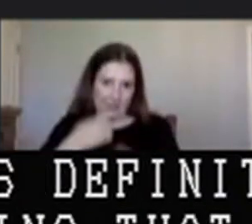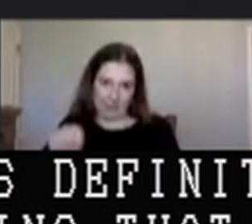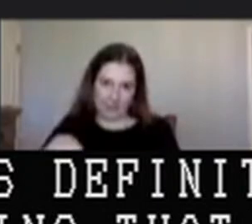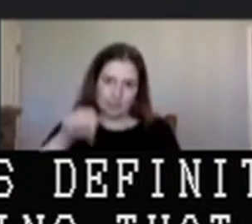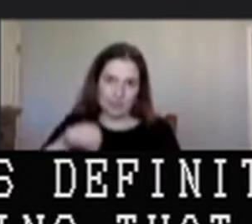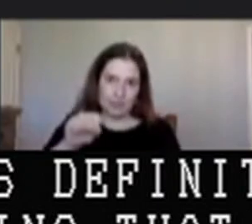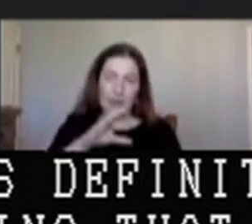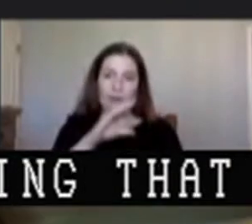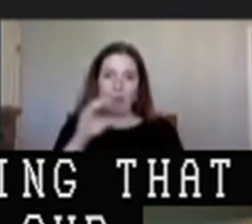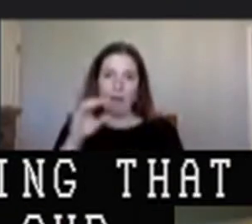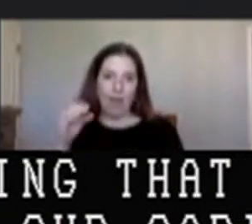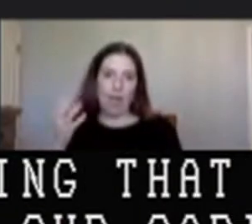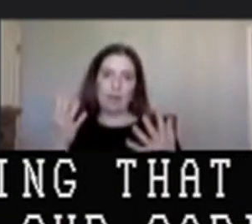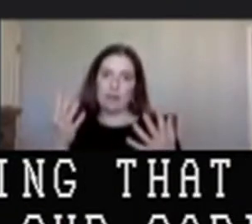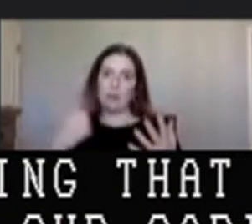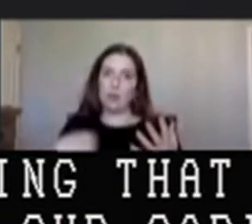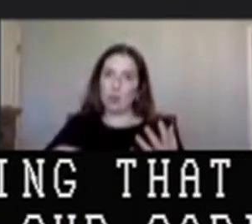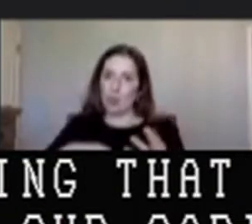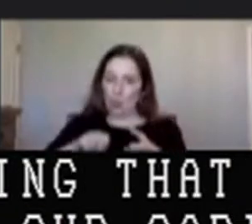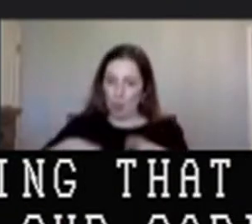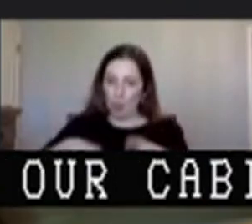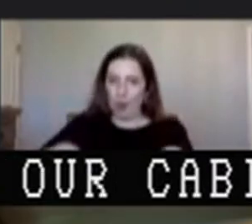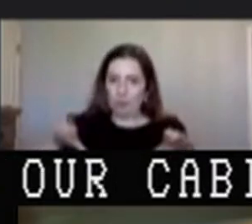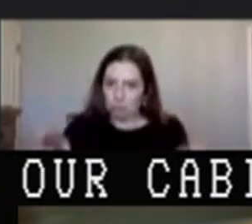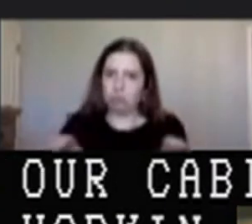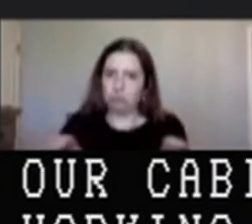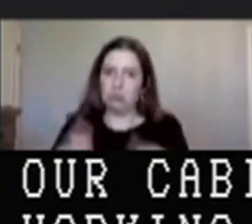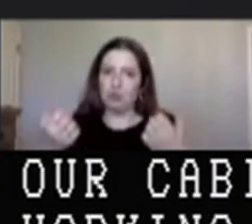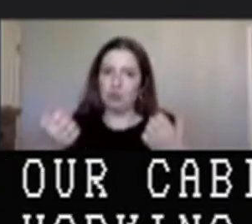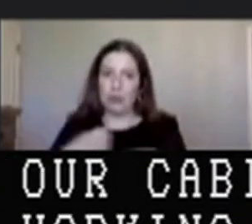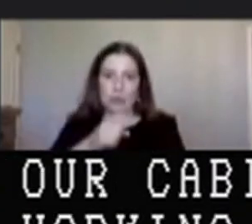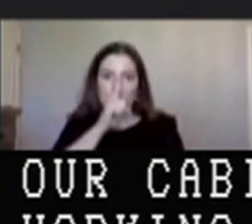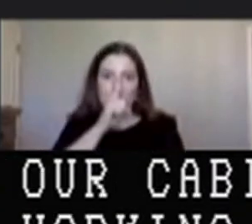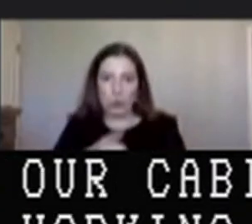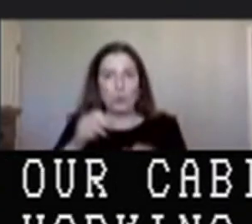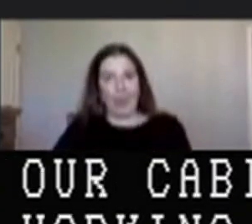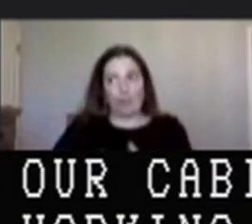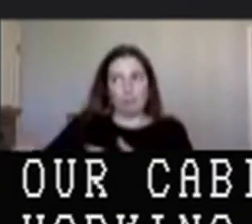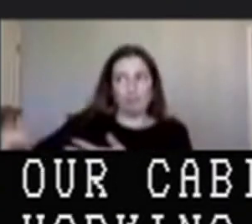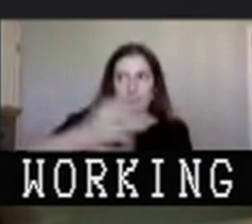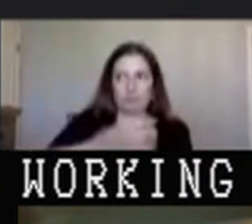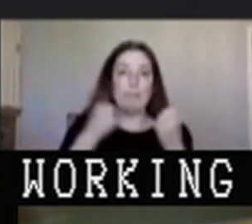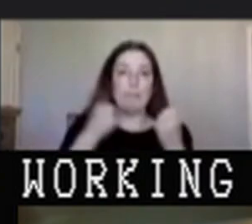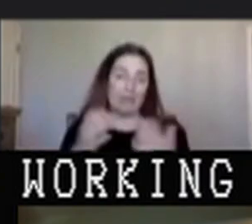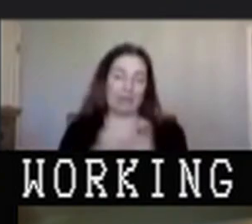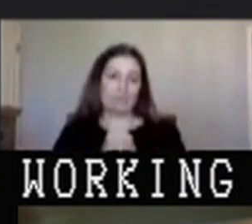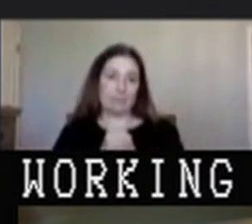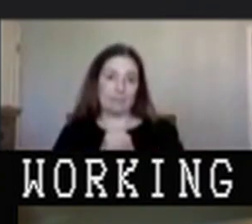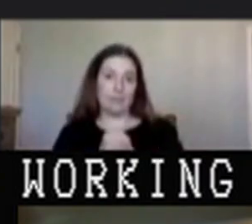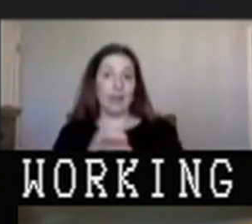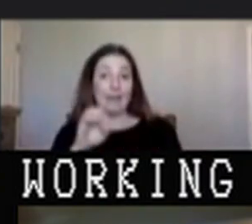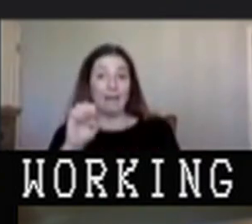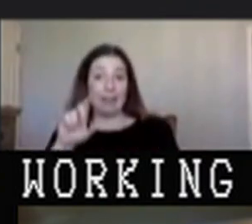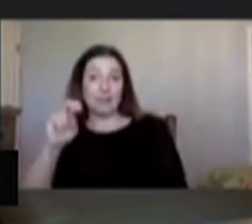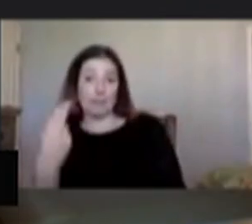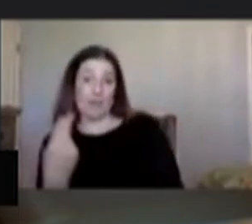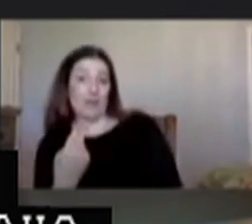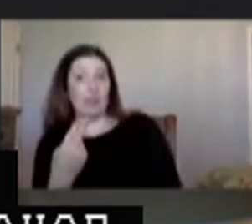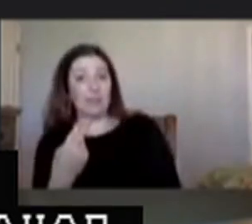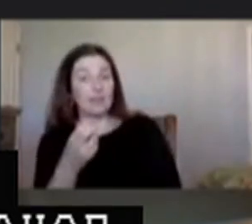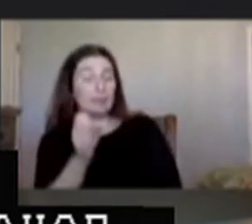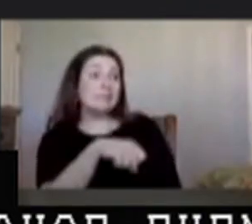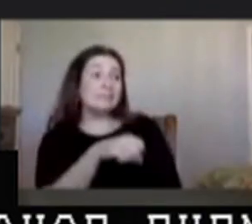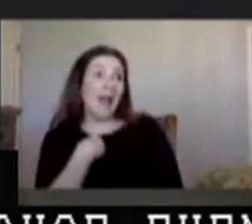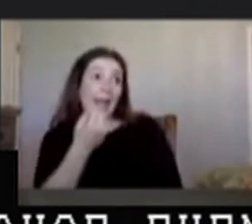and we are working actively on as we speak. Okay, because even if I understand it might